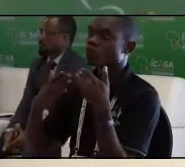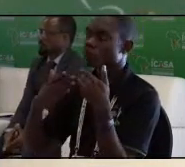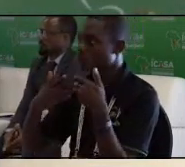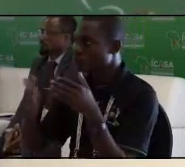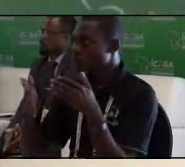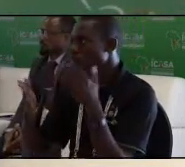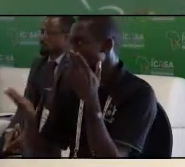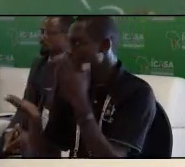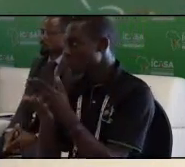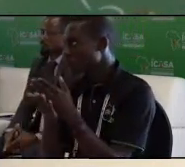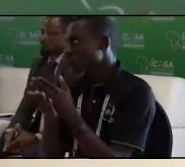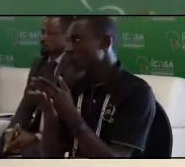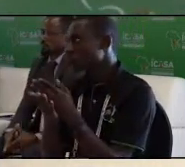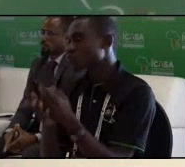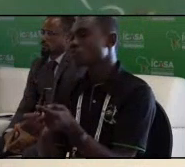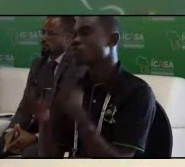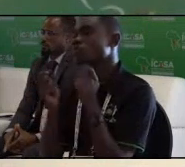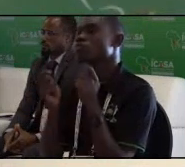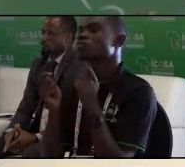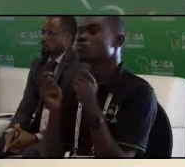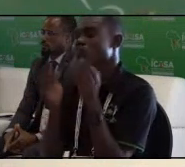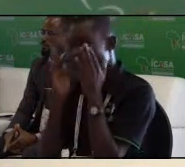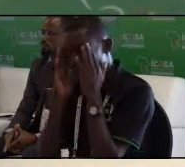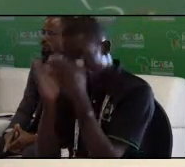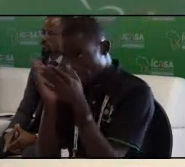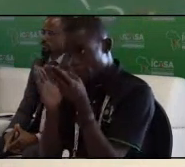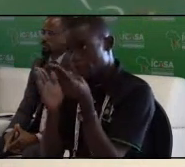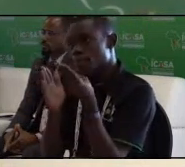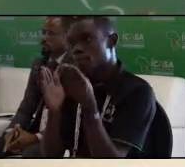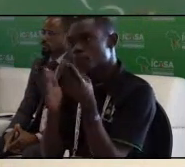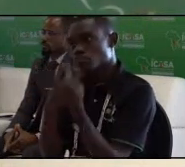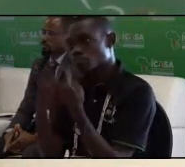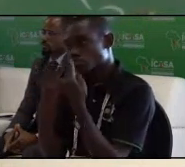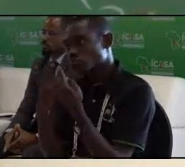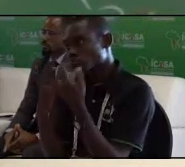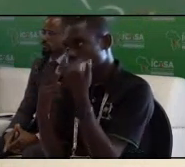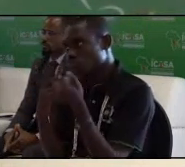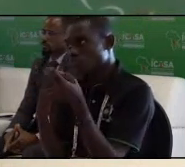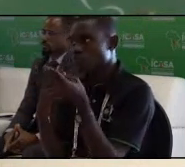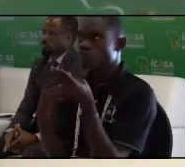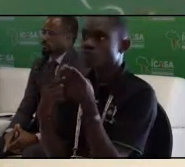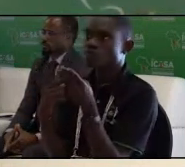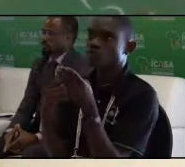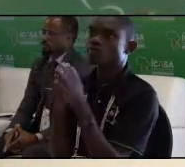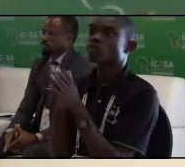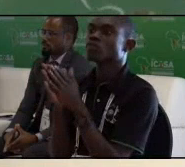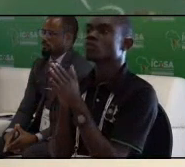opening up the online channel. Again, when we look at the target audience, the online channel for the younger people, they're also interested. There's a lot